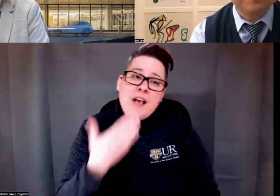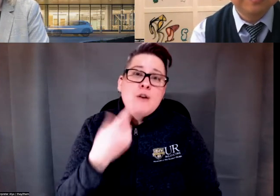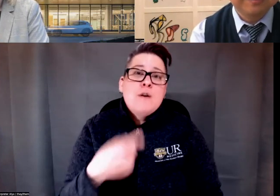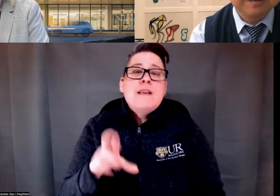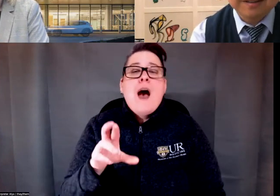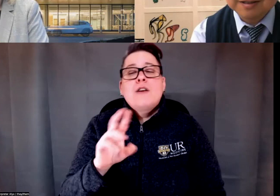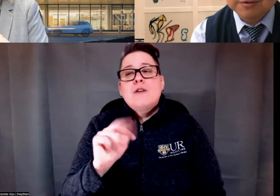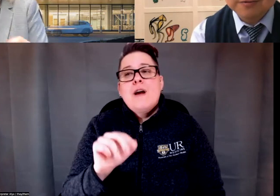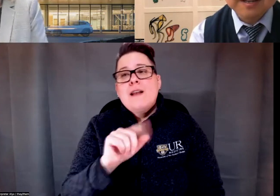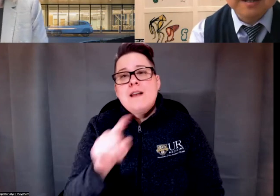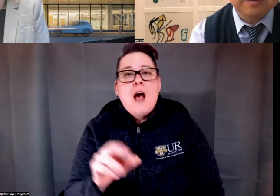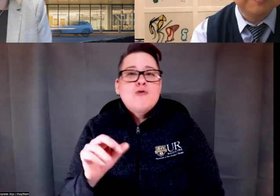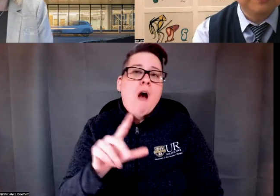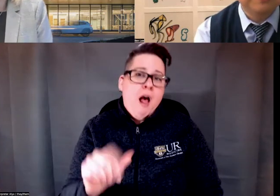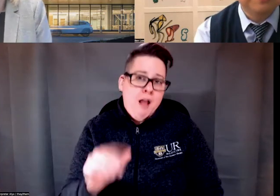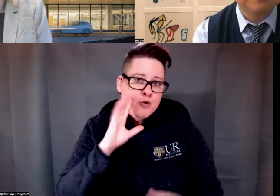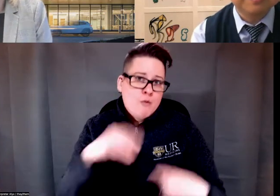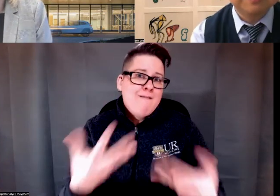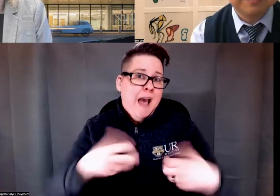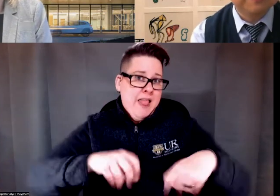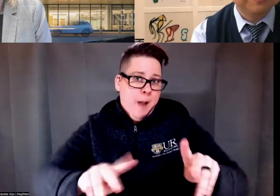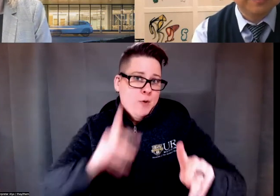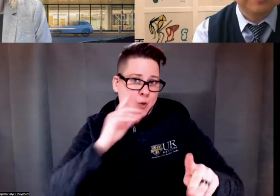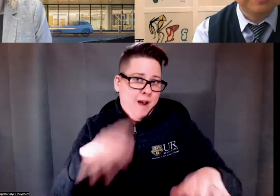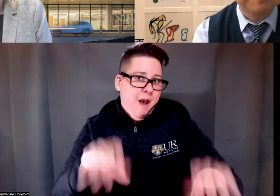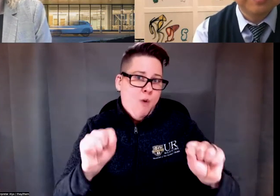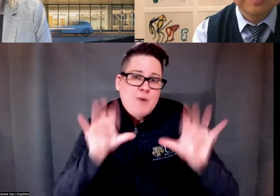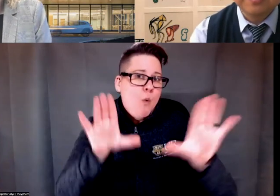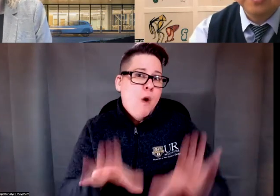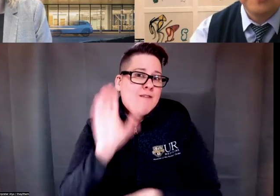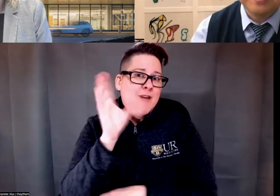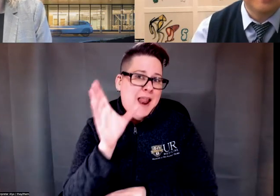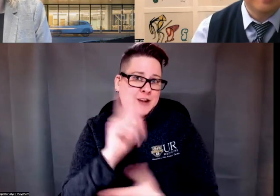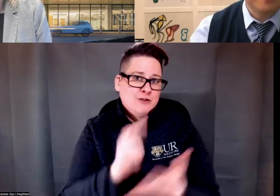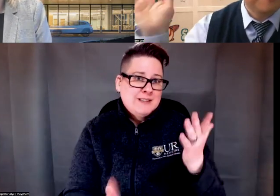Nasrallah, for providing us an opportunity to have this wonderful lectureship.